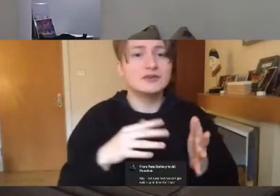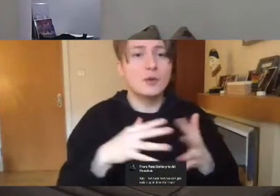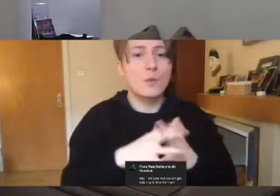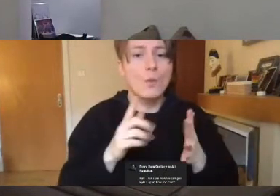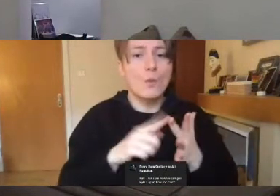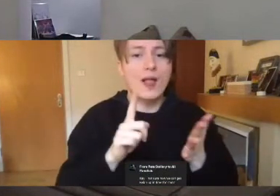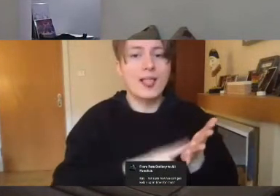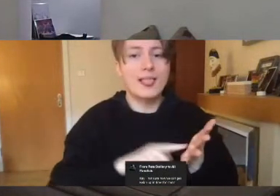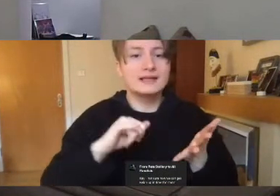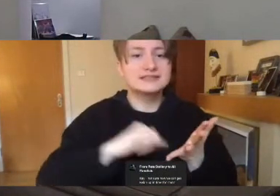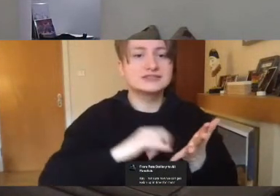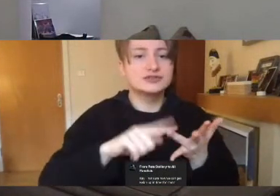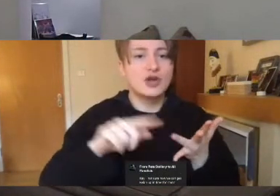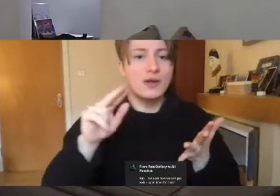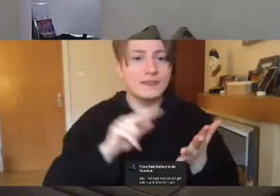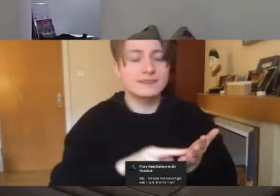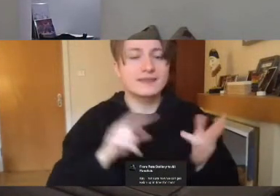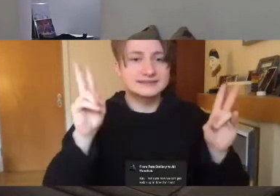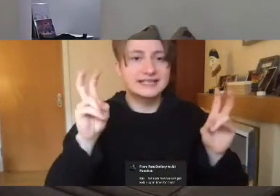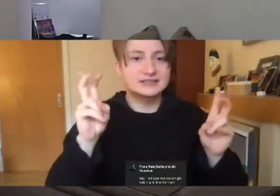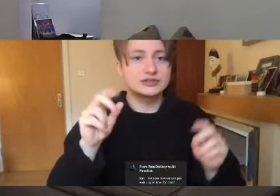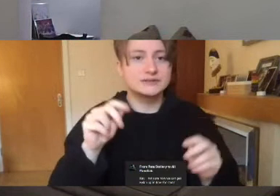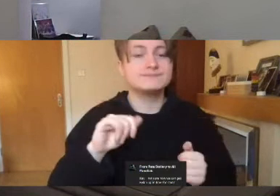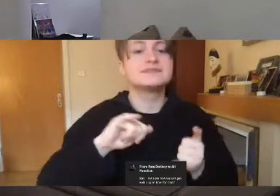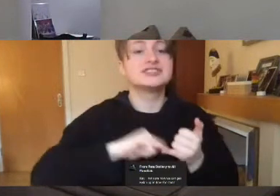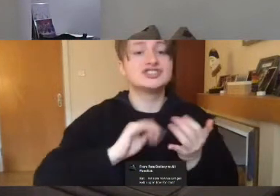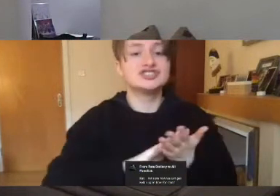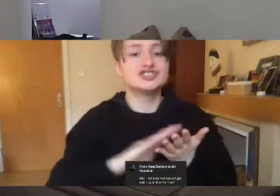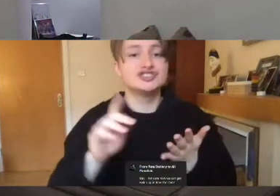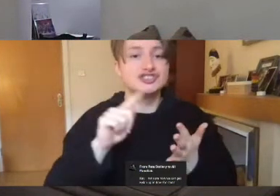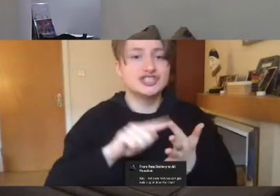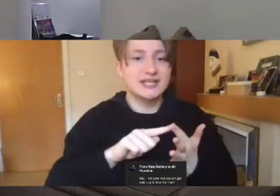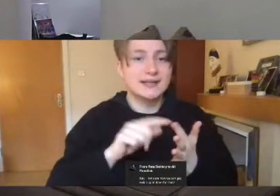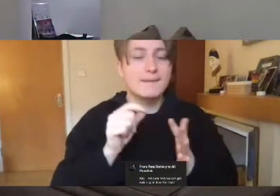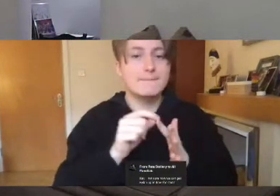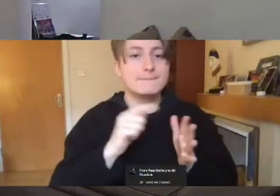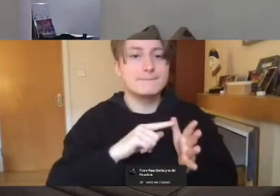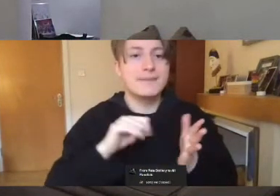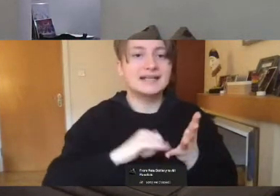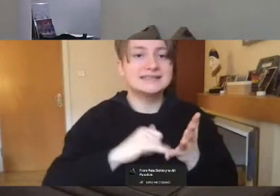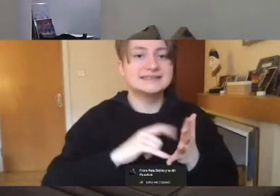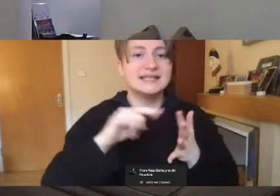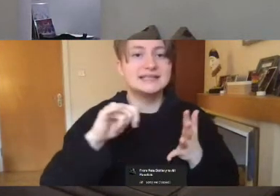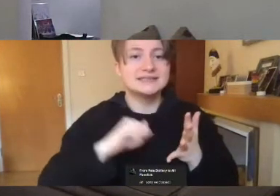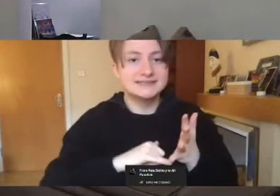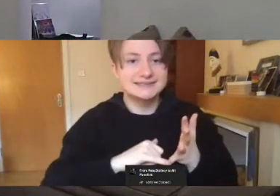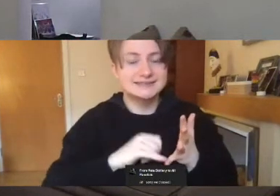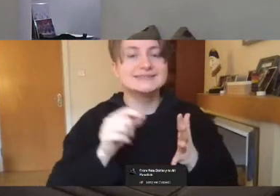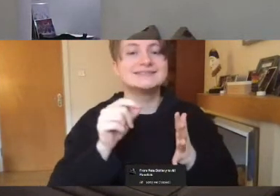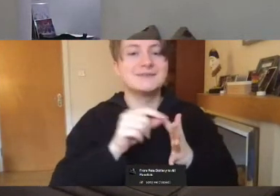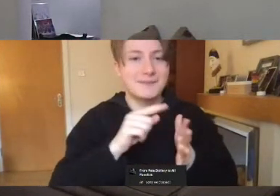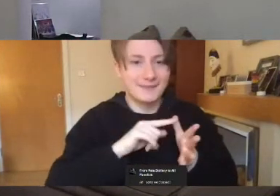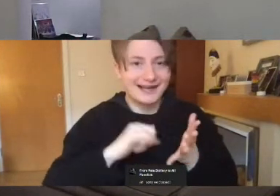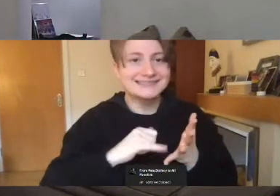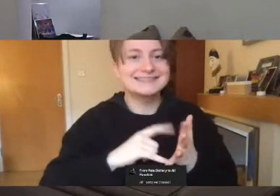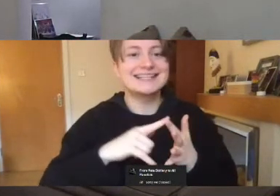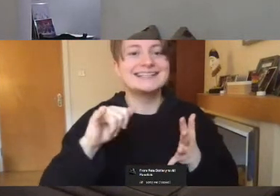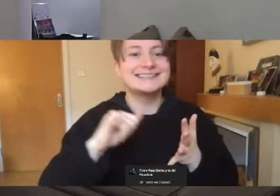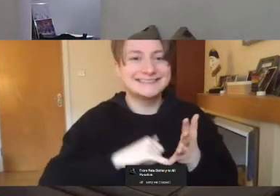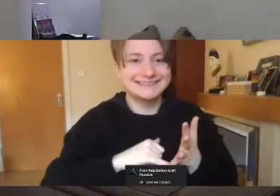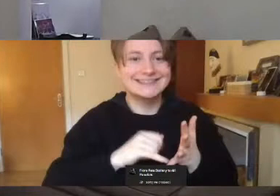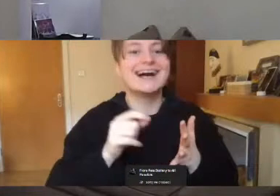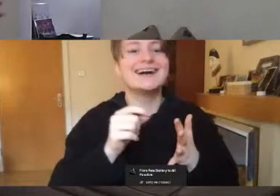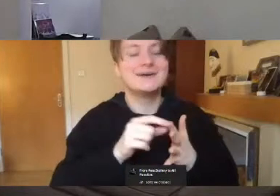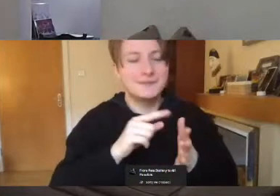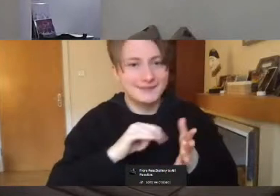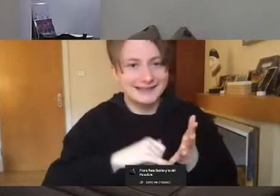a lot of very imaginative special effects and of half-stopping and